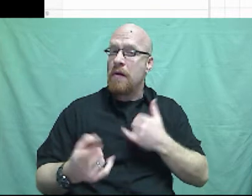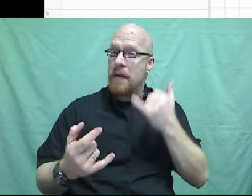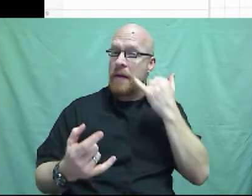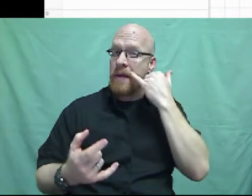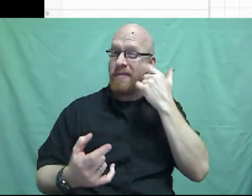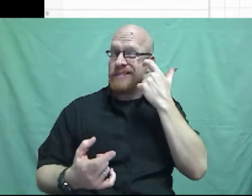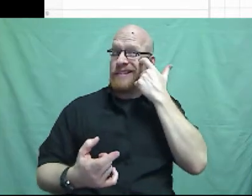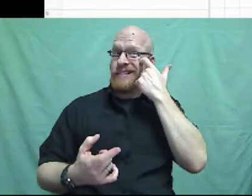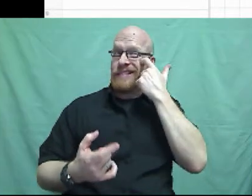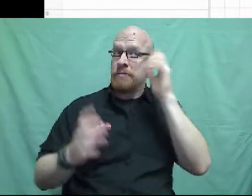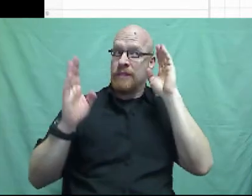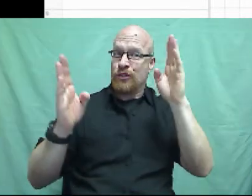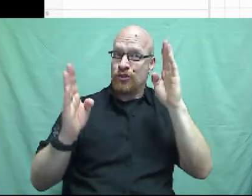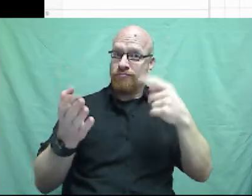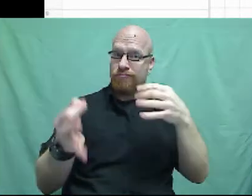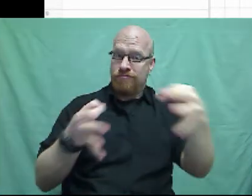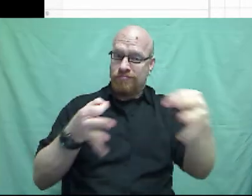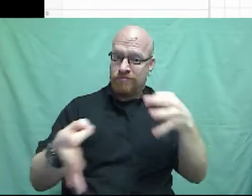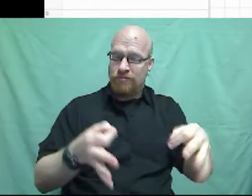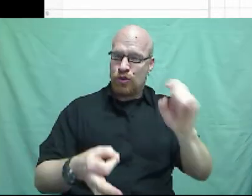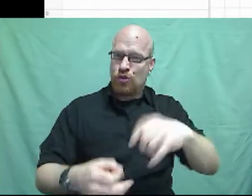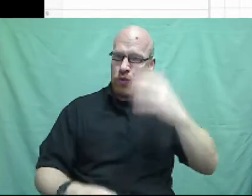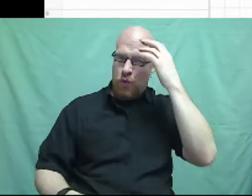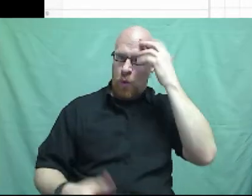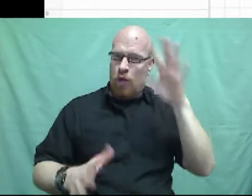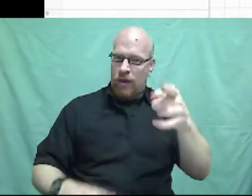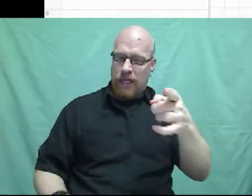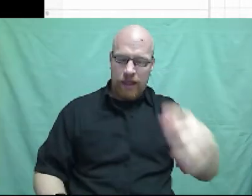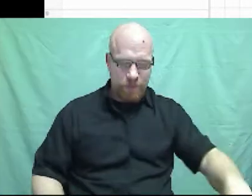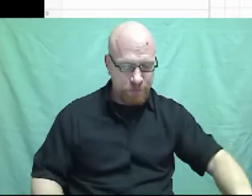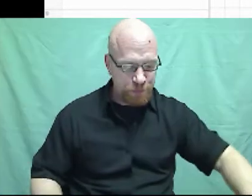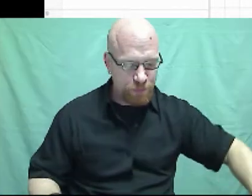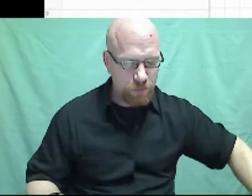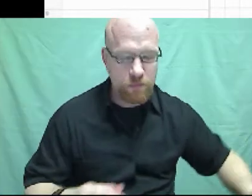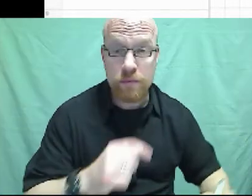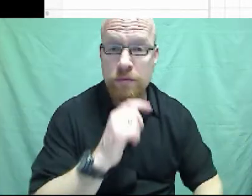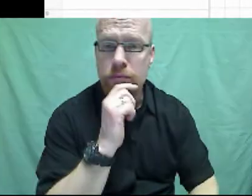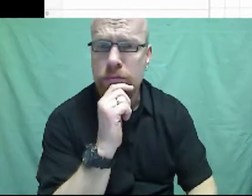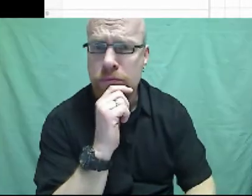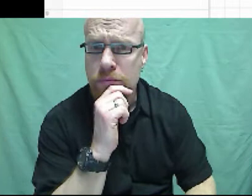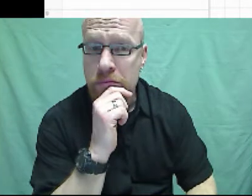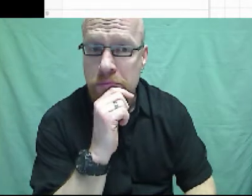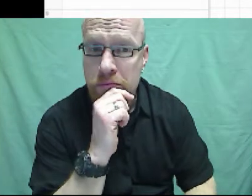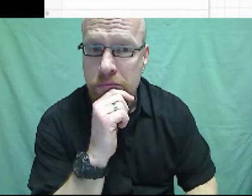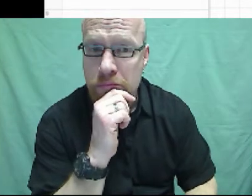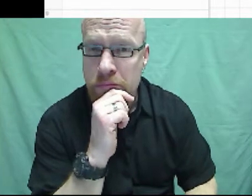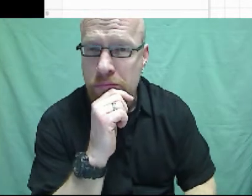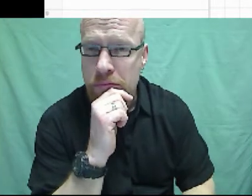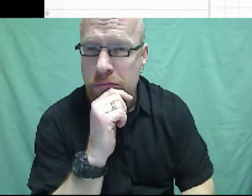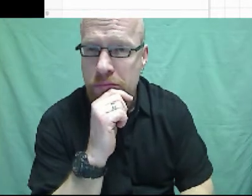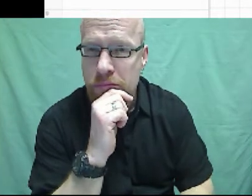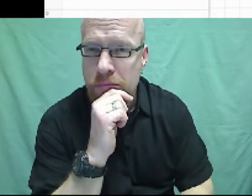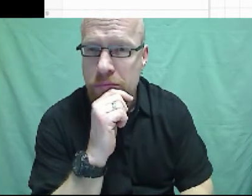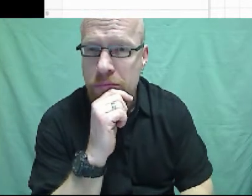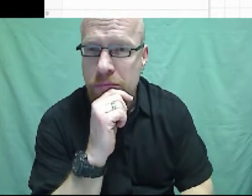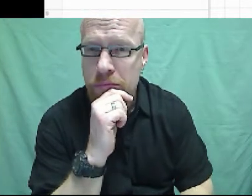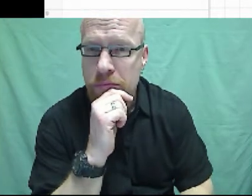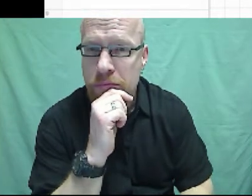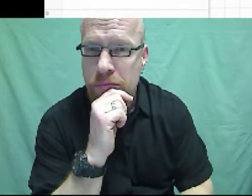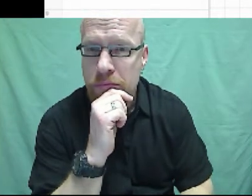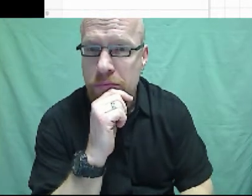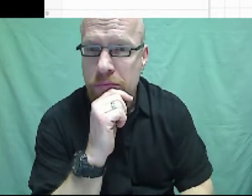Now we'll look at the graph x plus 6, the whole quantity squared. If you've been paying attention, you should know already what's going to happen